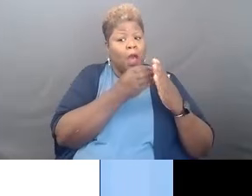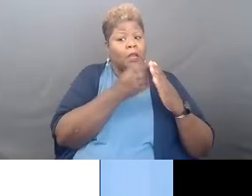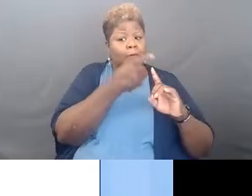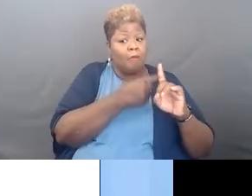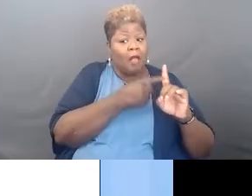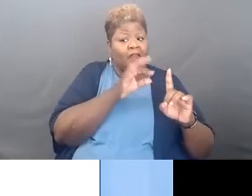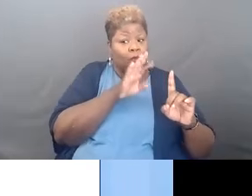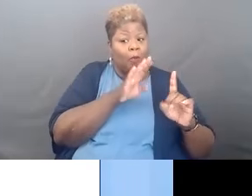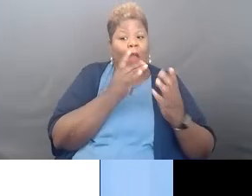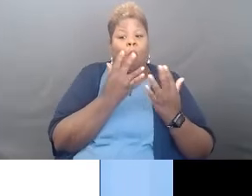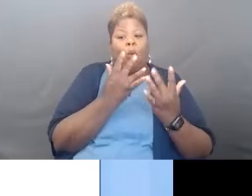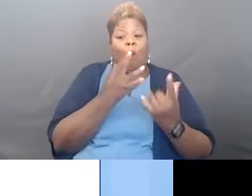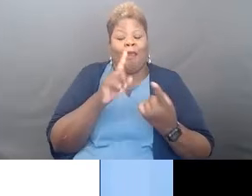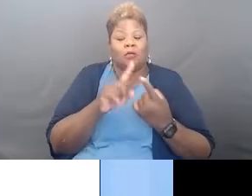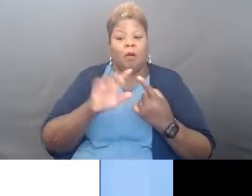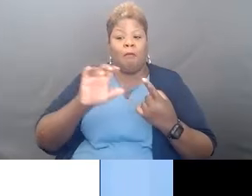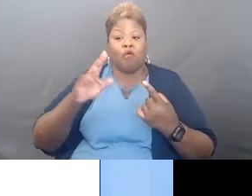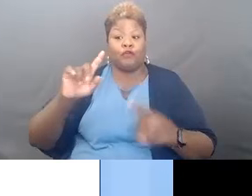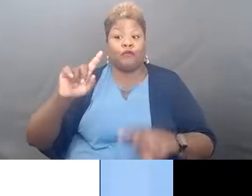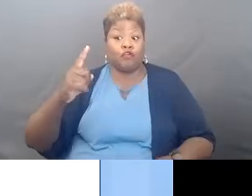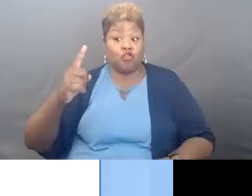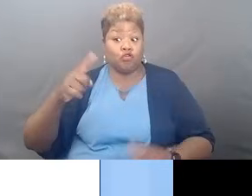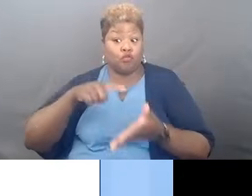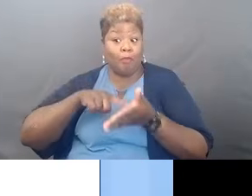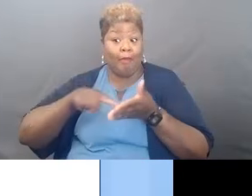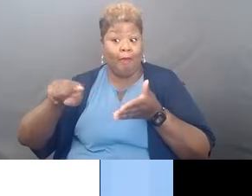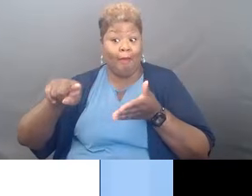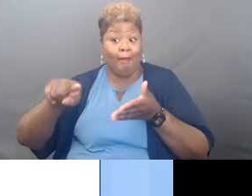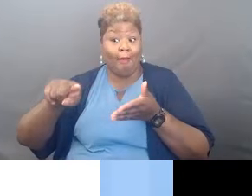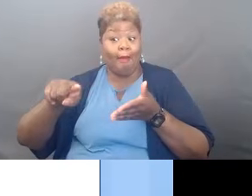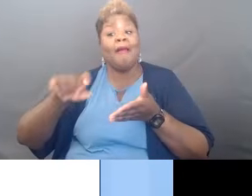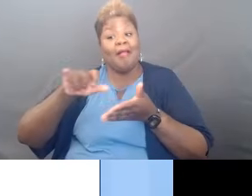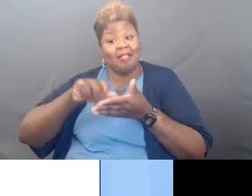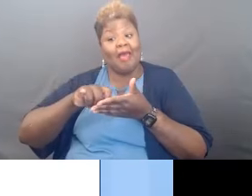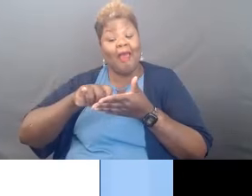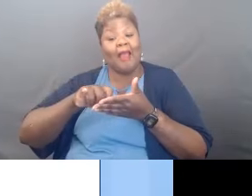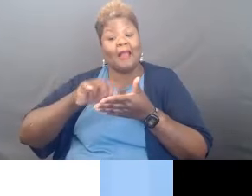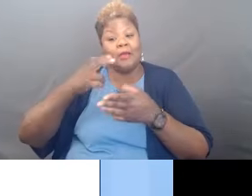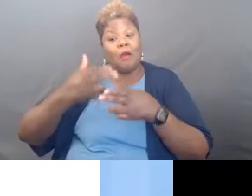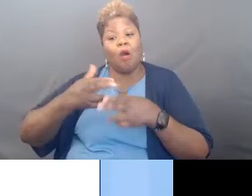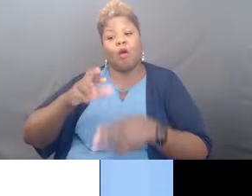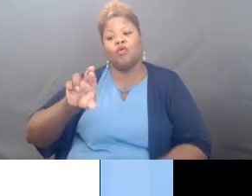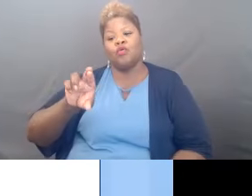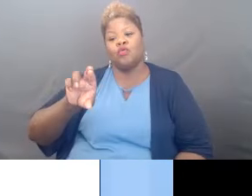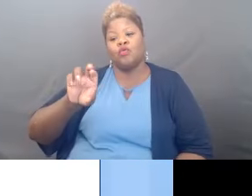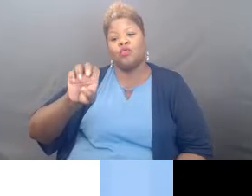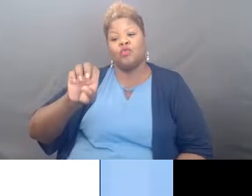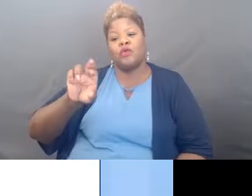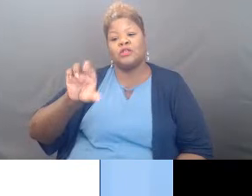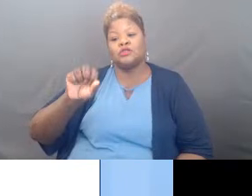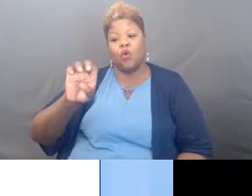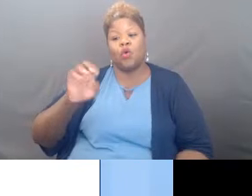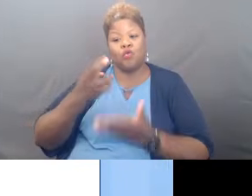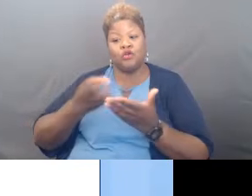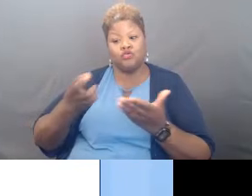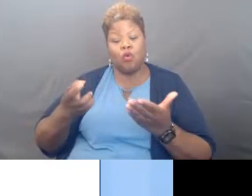wait until March 1st to pay for my mortgage, it can be counted as a resource. So typically what